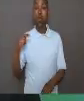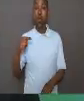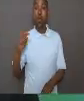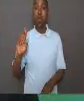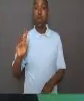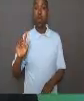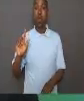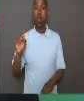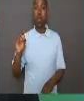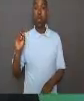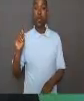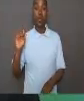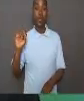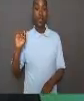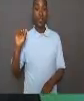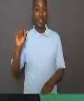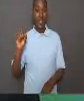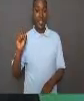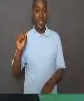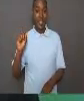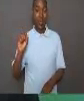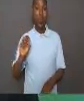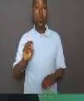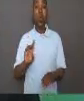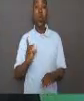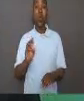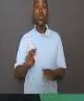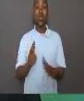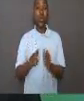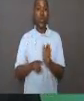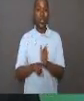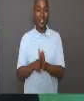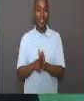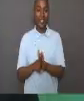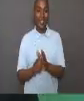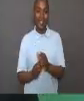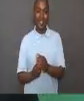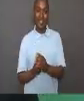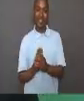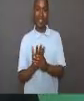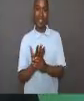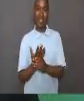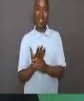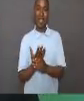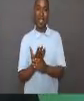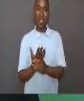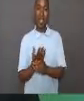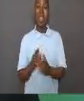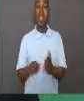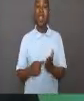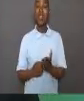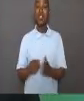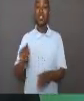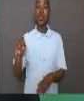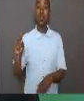how the tapeworm grows. The proglottids are the